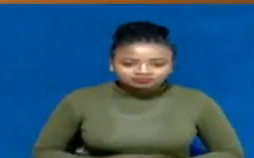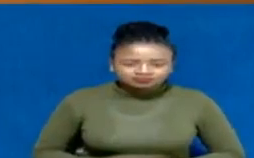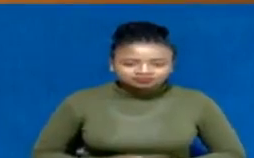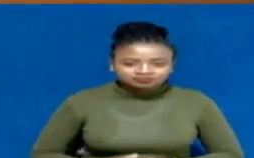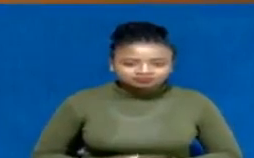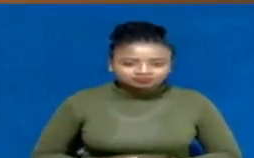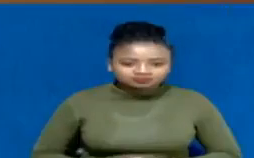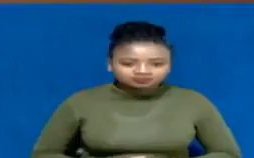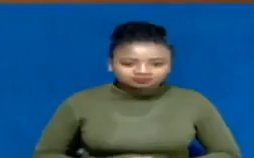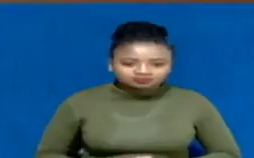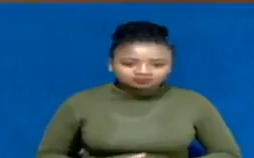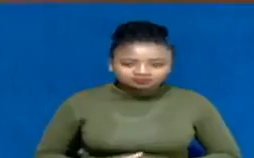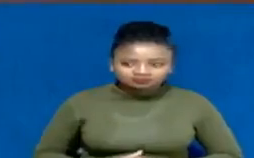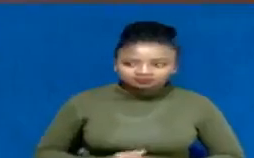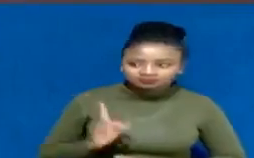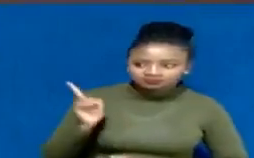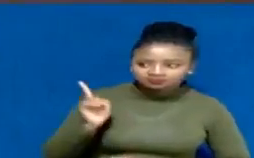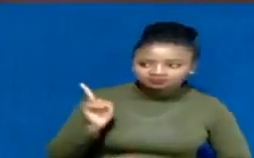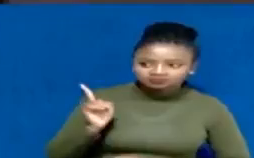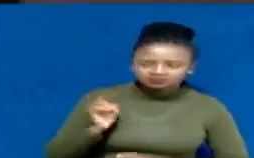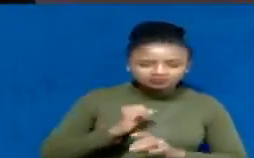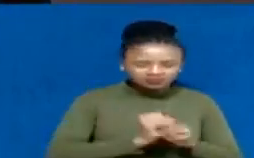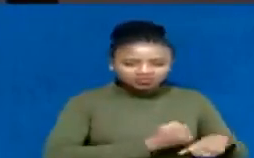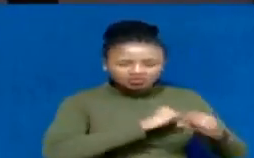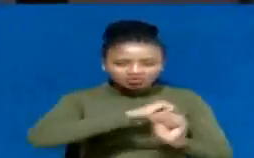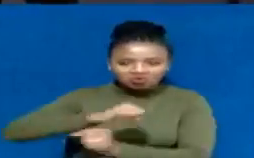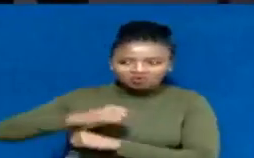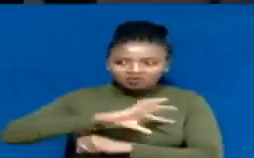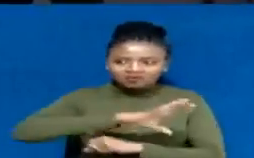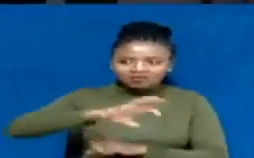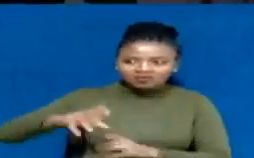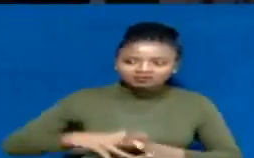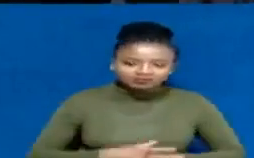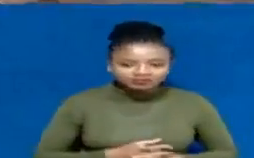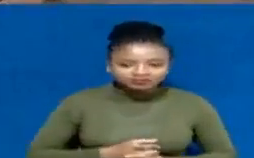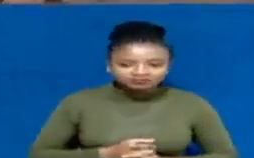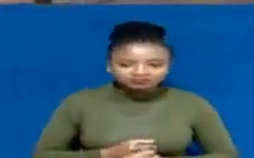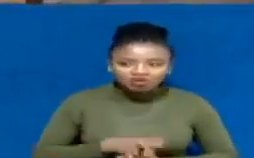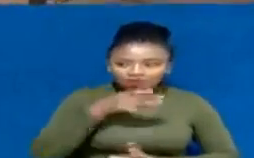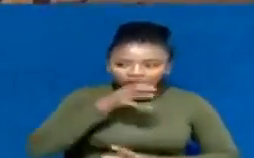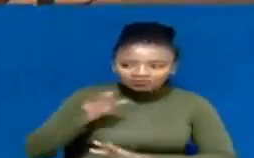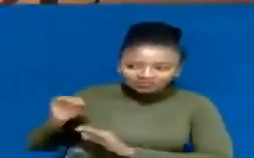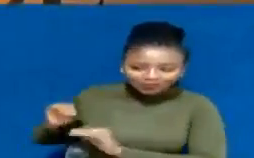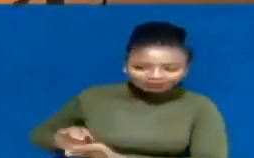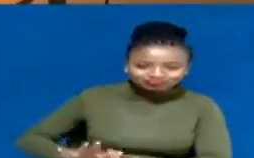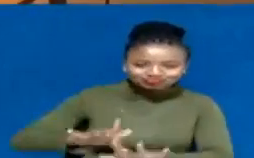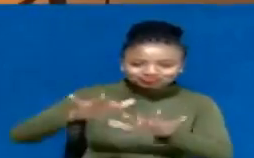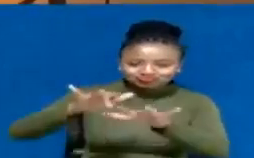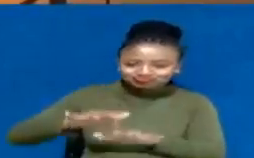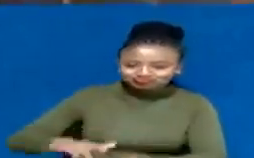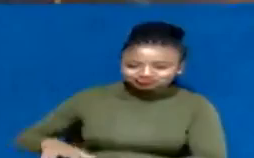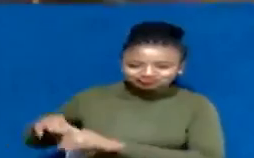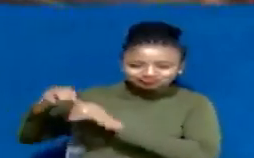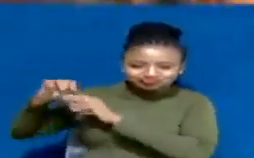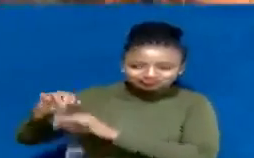Sunset on the shores of Kamgere Beach in Homa Bay County is dreamy. The loud splash of the waves almost drowning